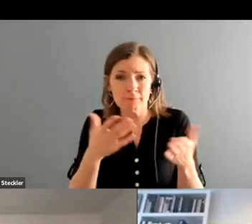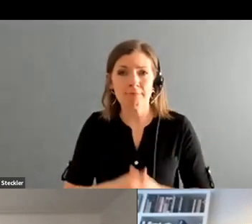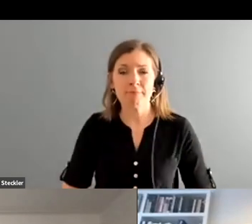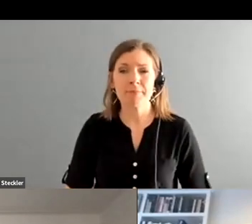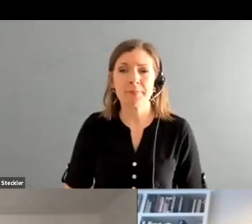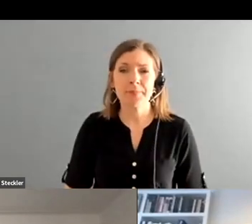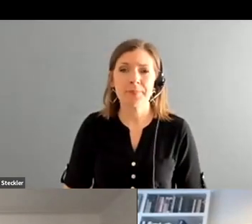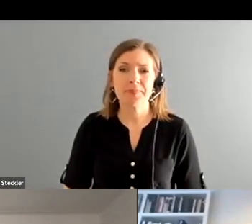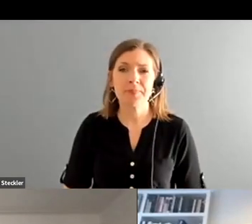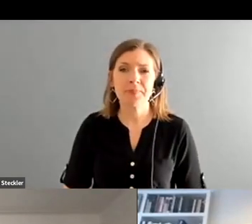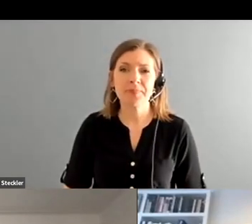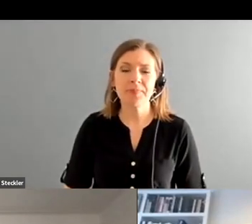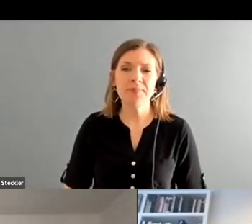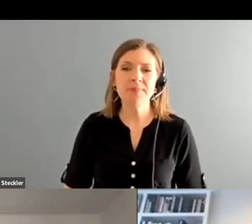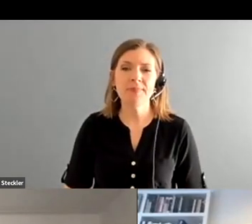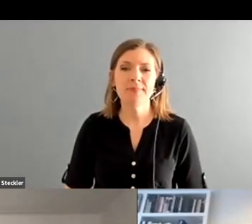if you would use it.